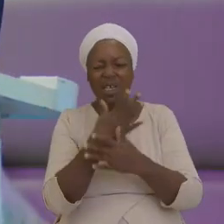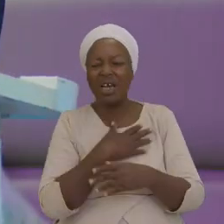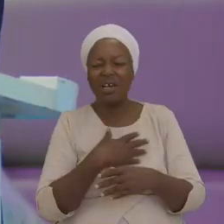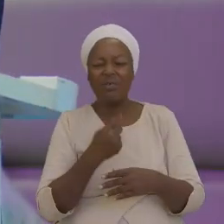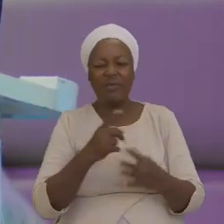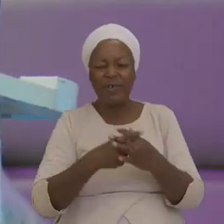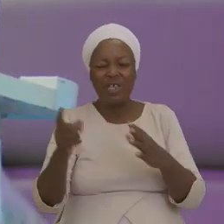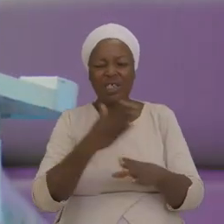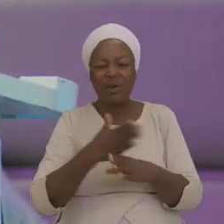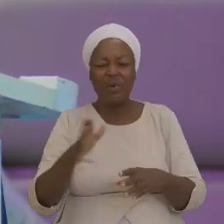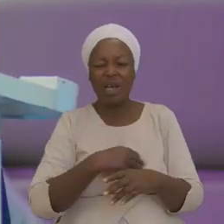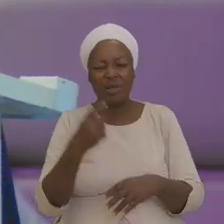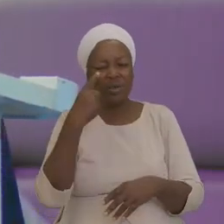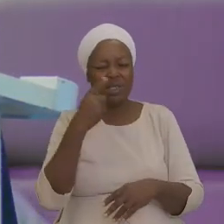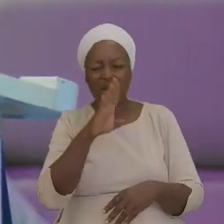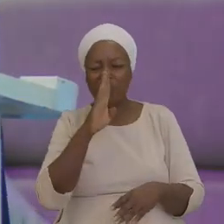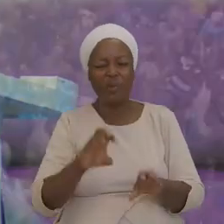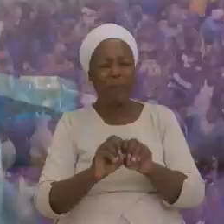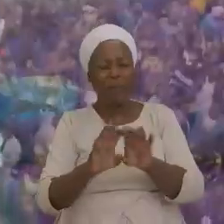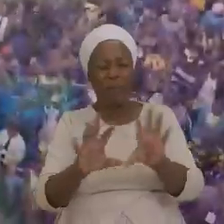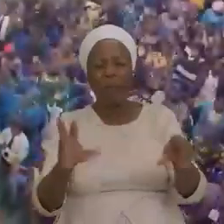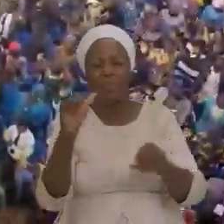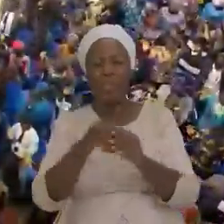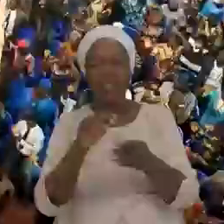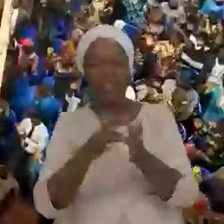your sight will be bright.